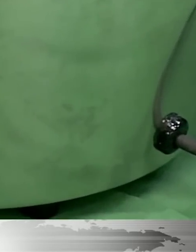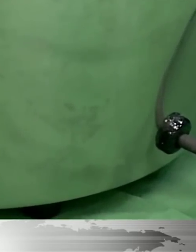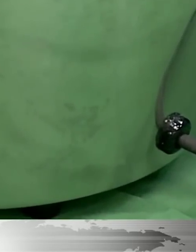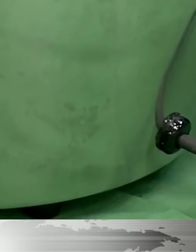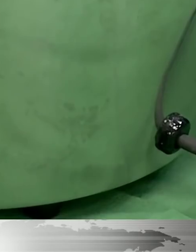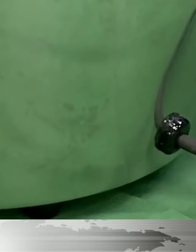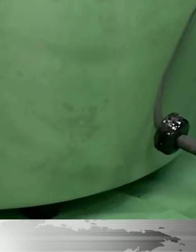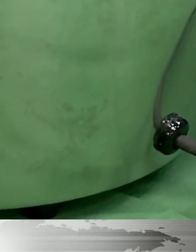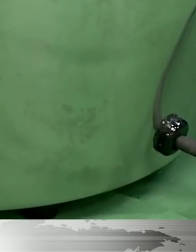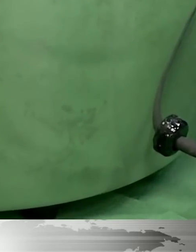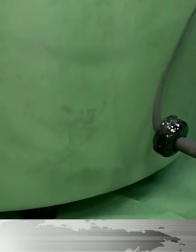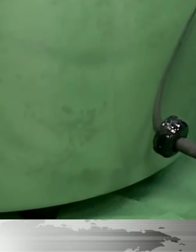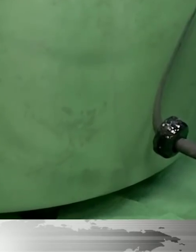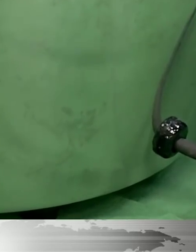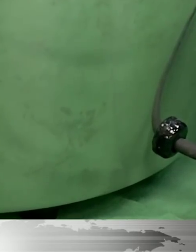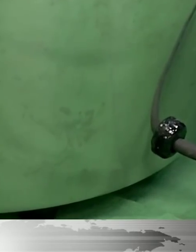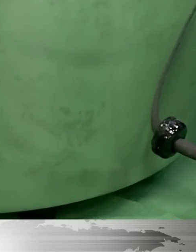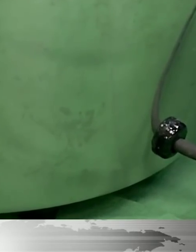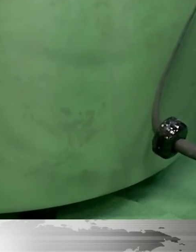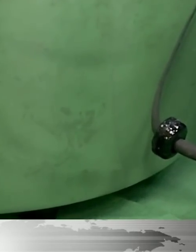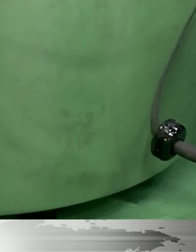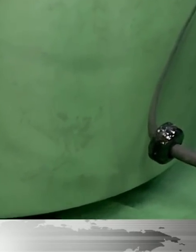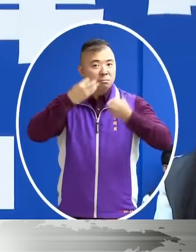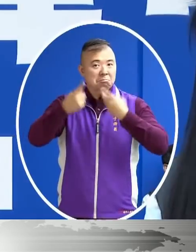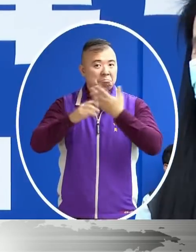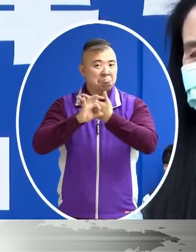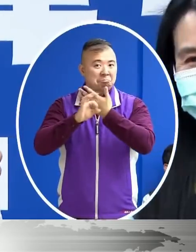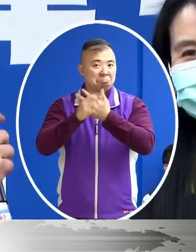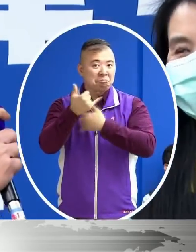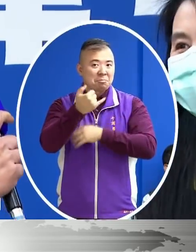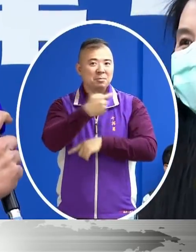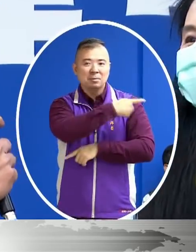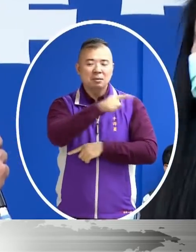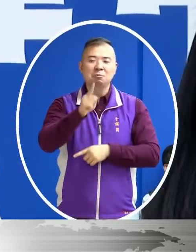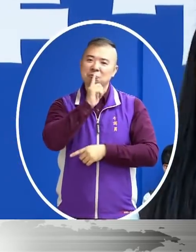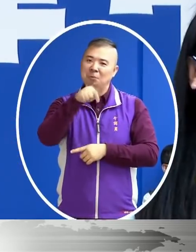lid. The mask is then completely disinfected.